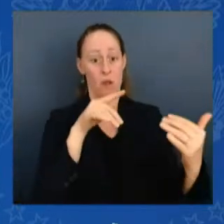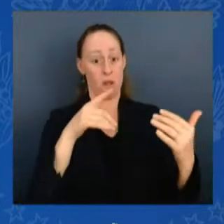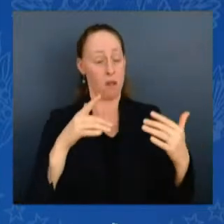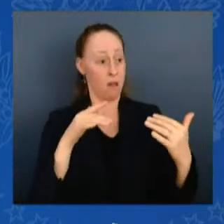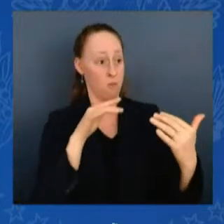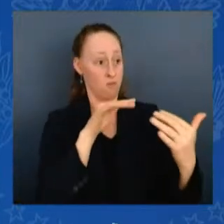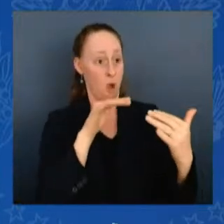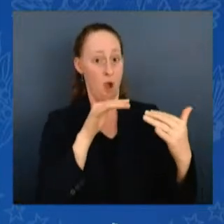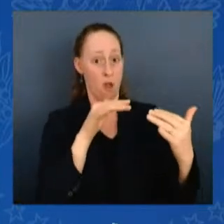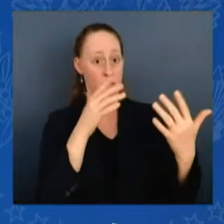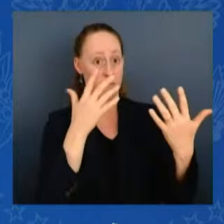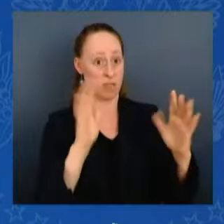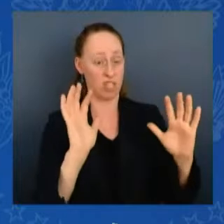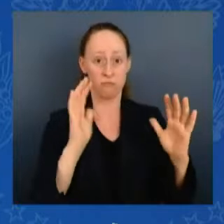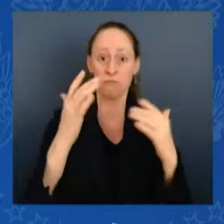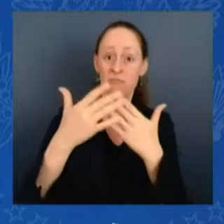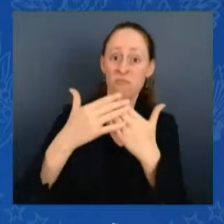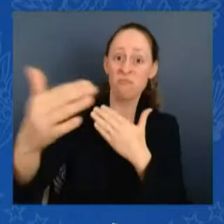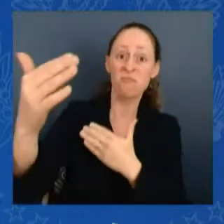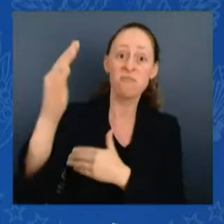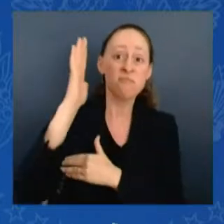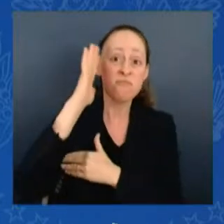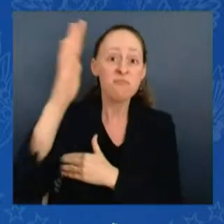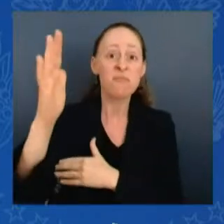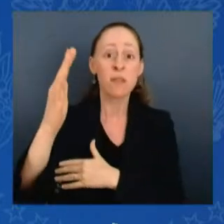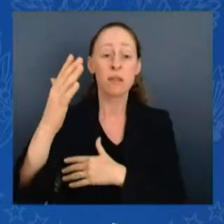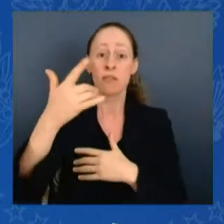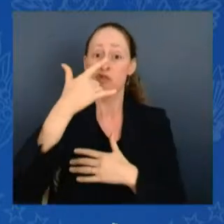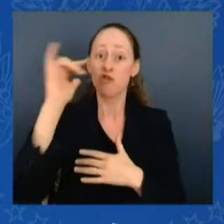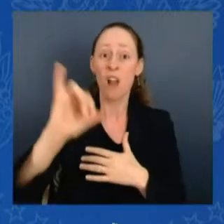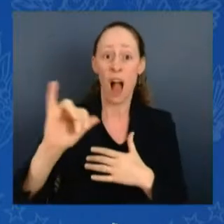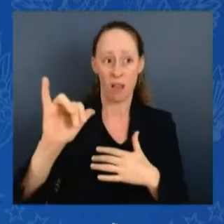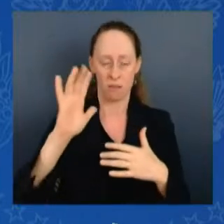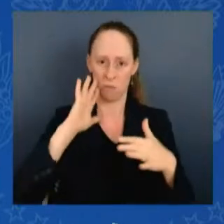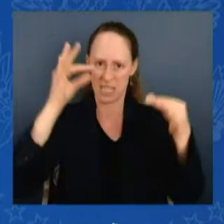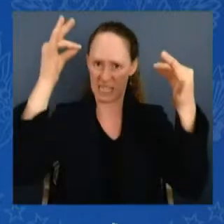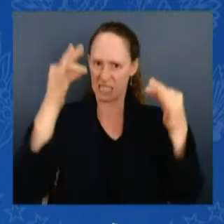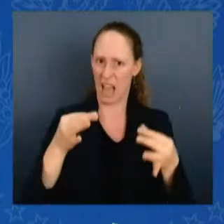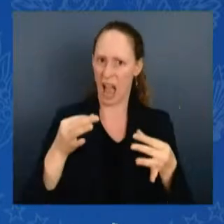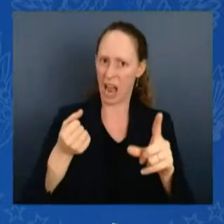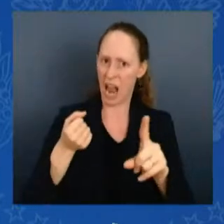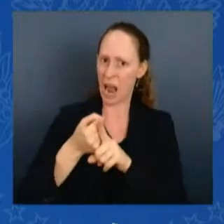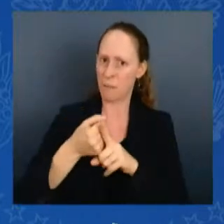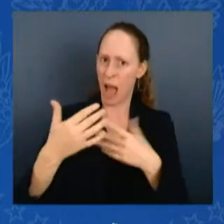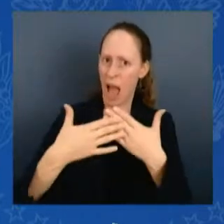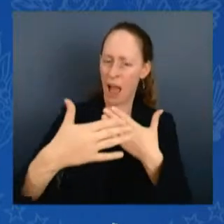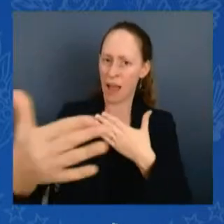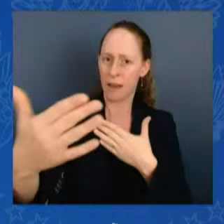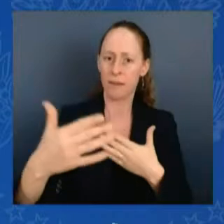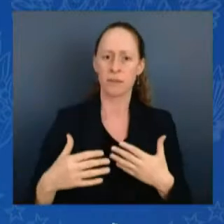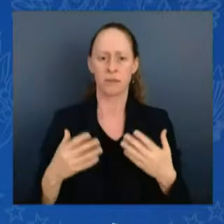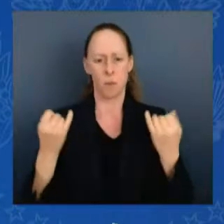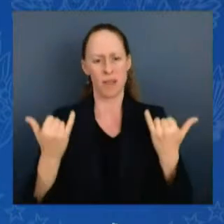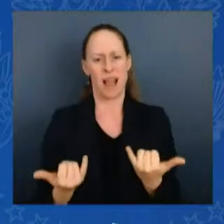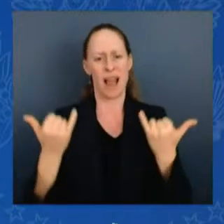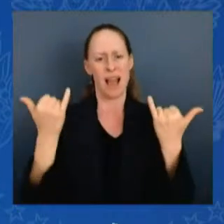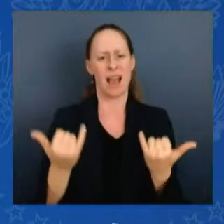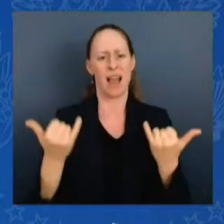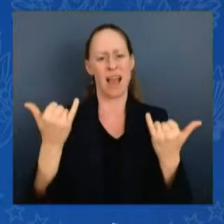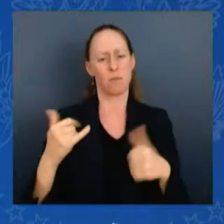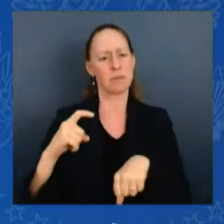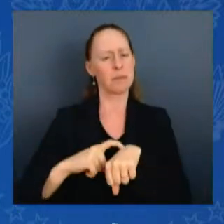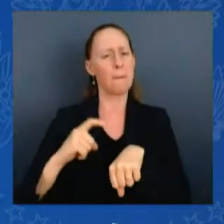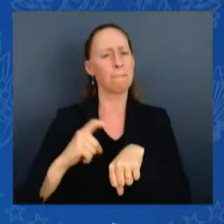The time to stand for freedom and democracy is now. The place